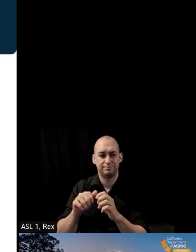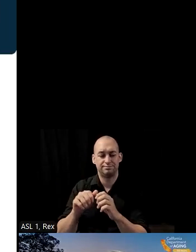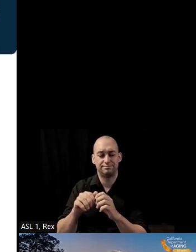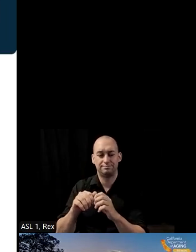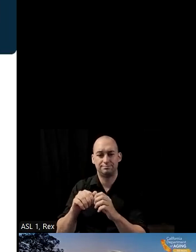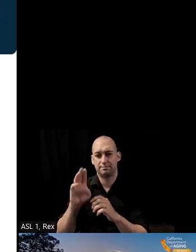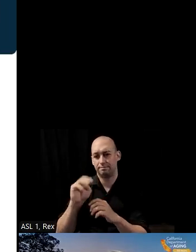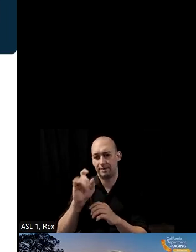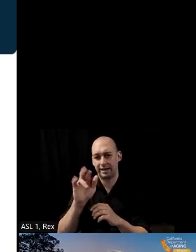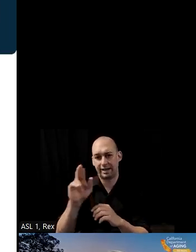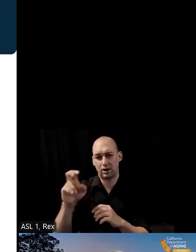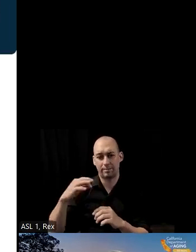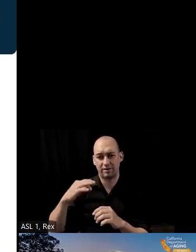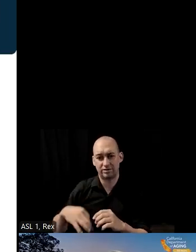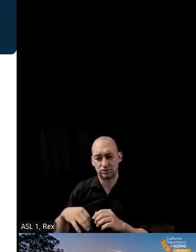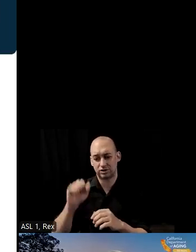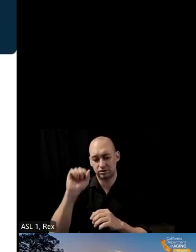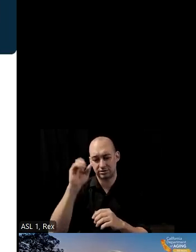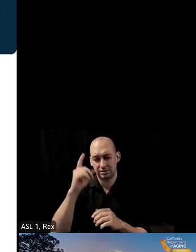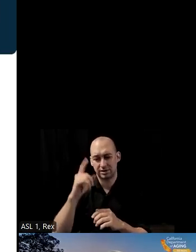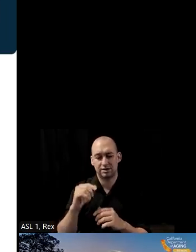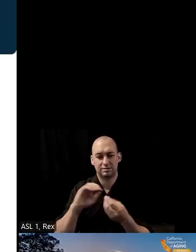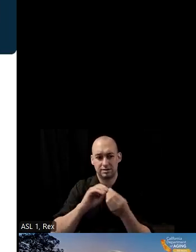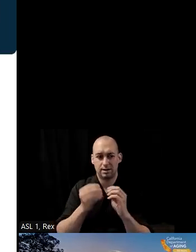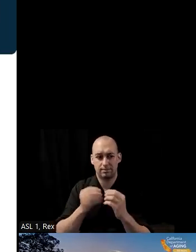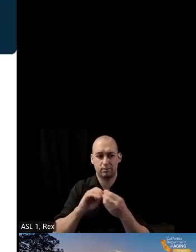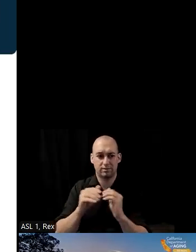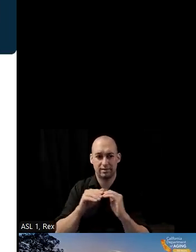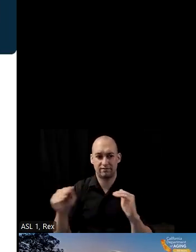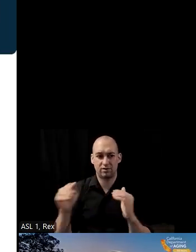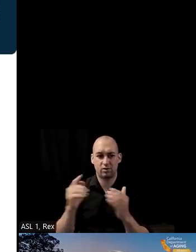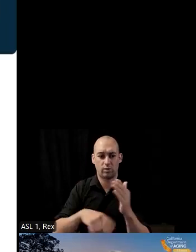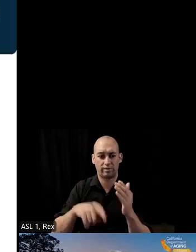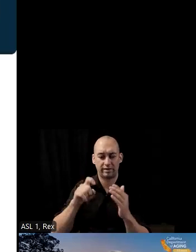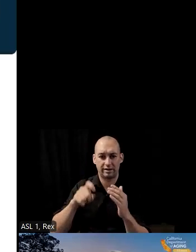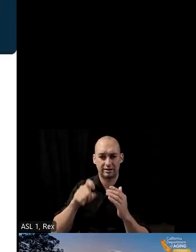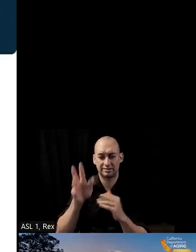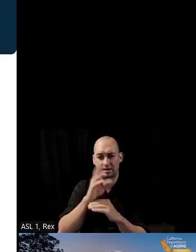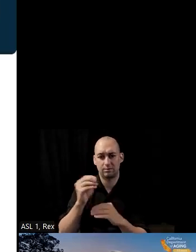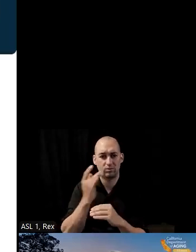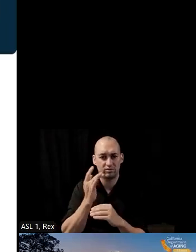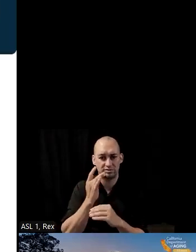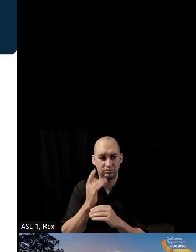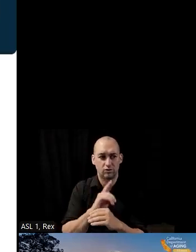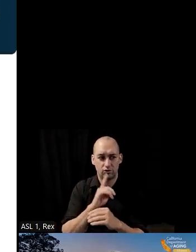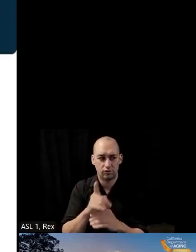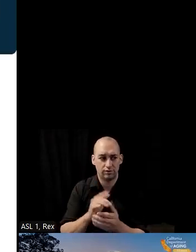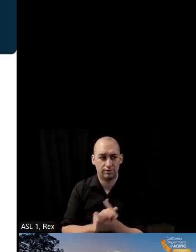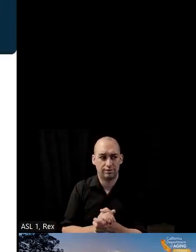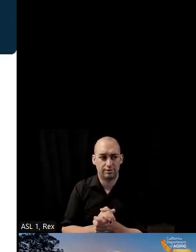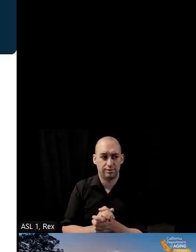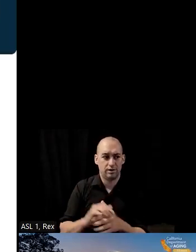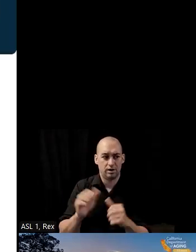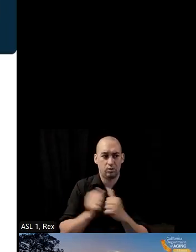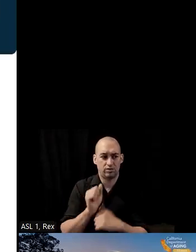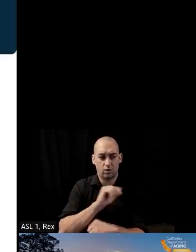beneficiaries to understand kind of on a more quantitative level what their needs and preferences are. And then with all of that, we are going to issue